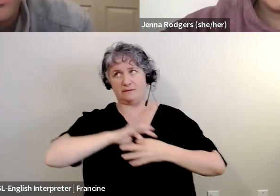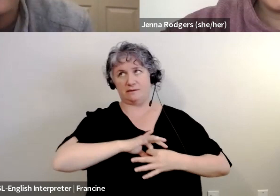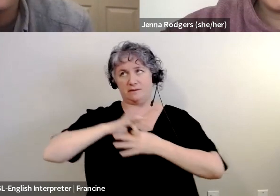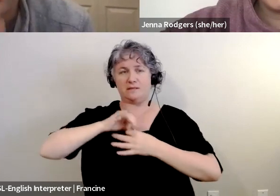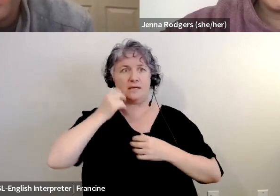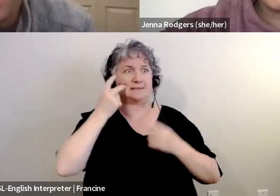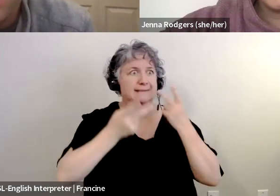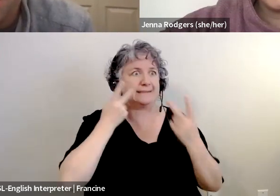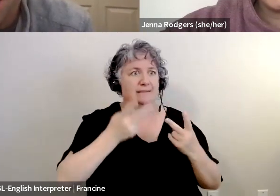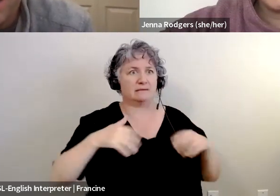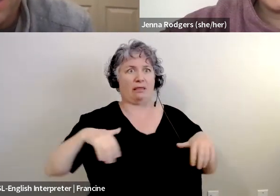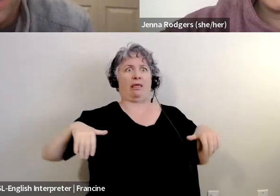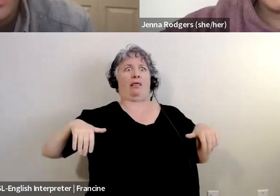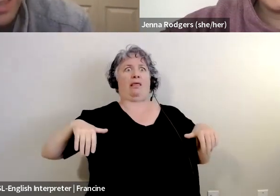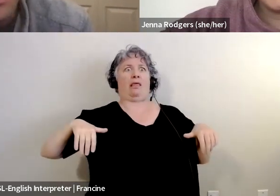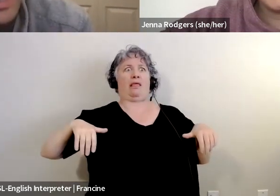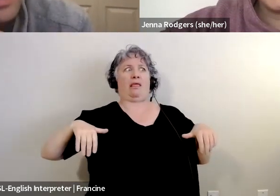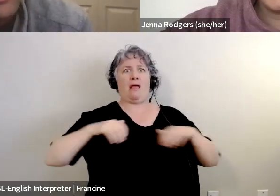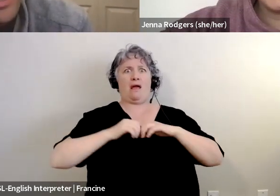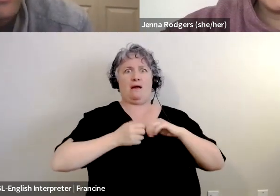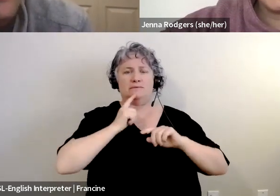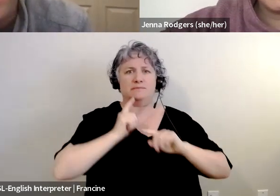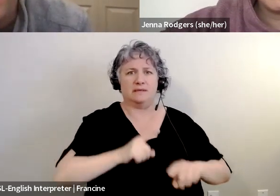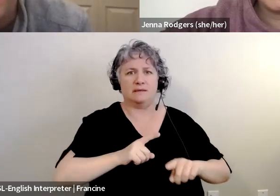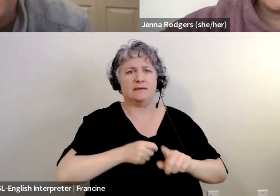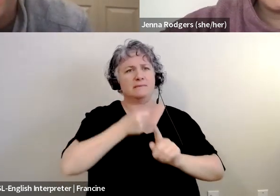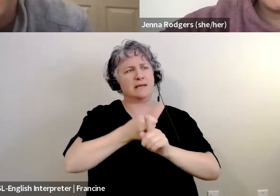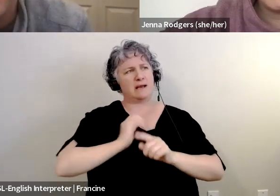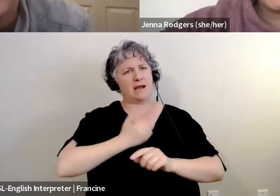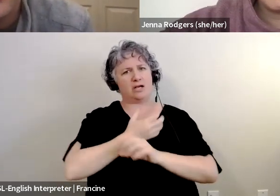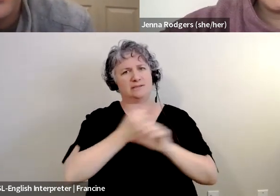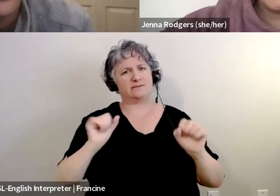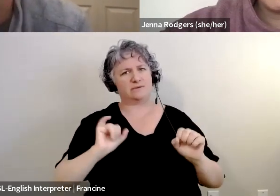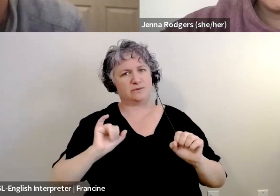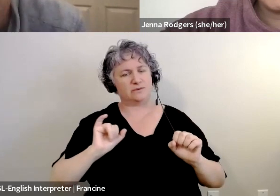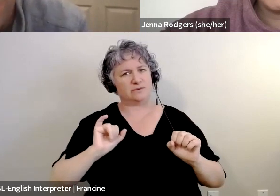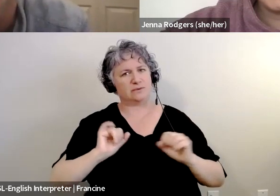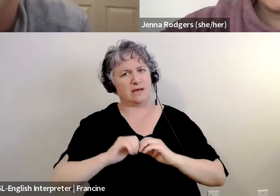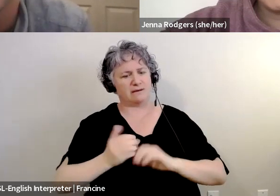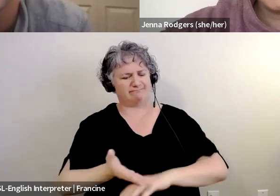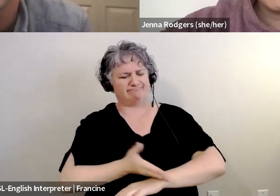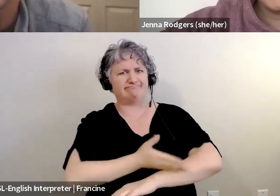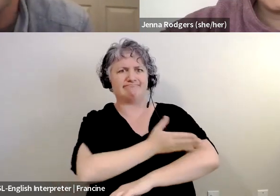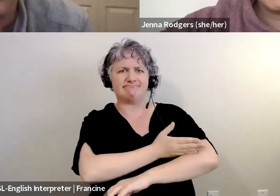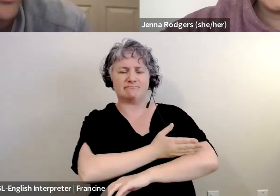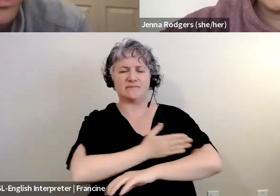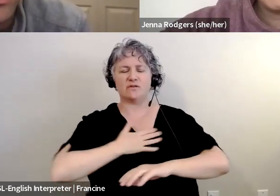happening, feel we can't respond, and that impacts how safe we feel in a space. So moral injury